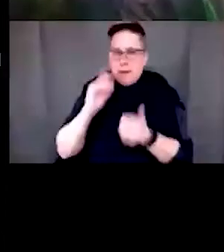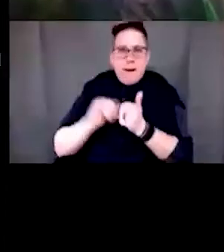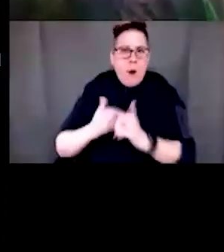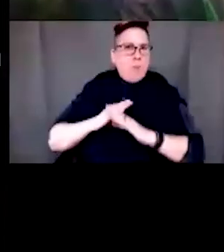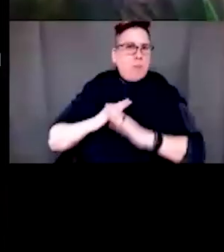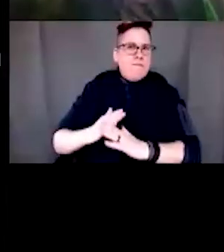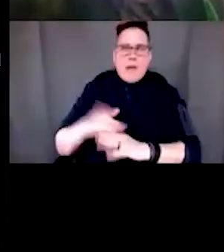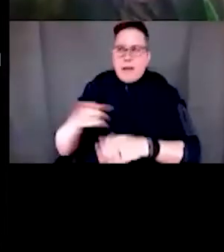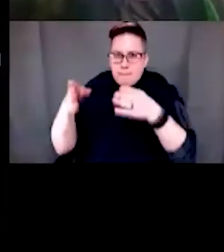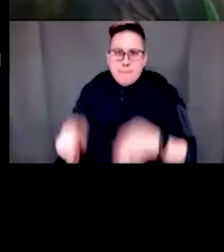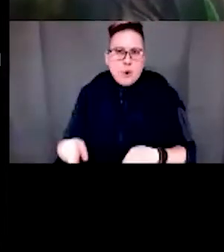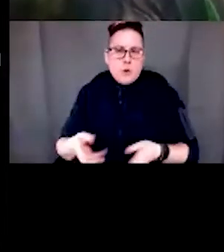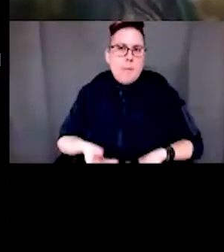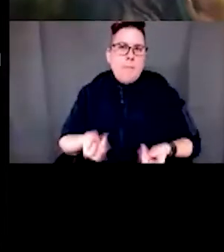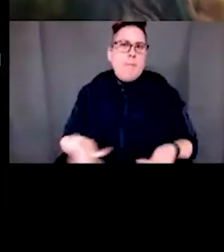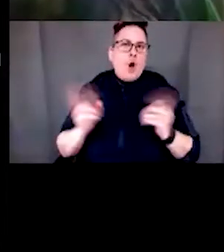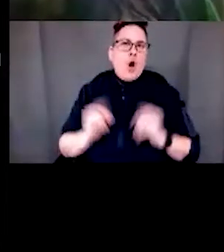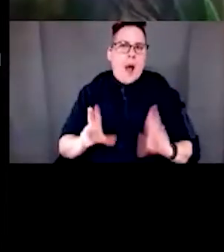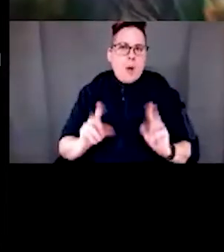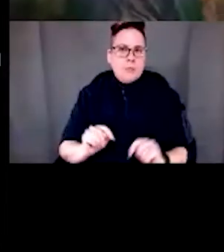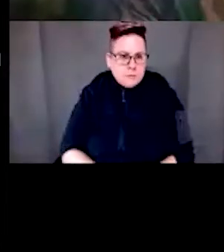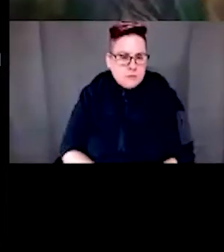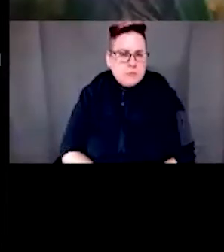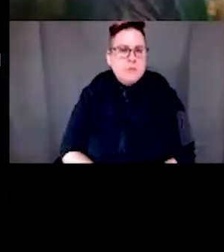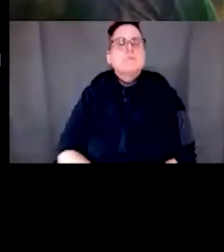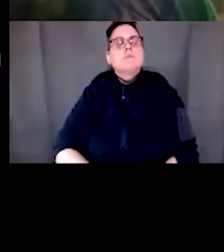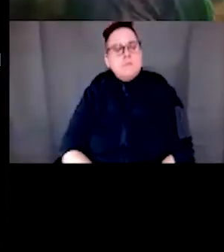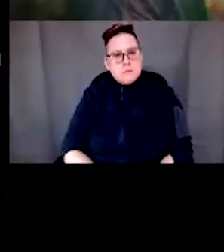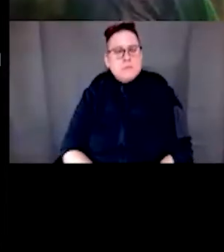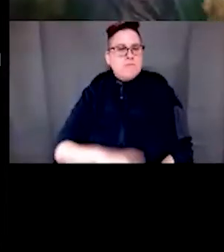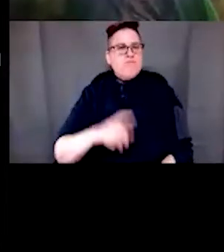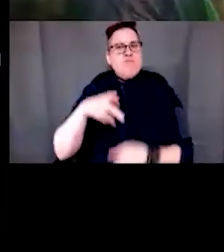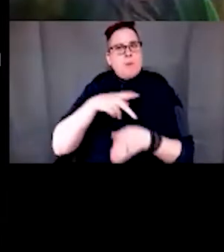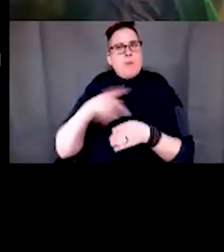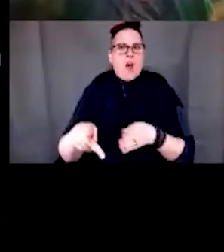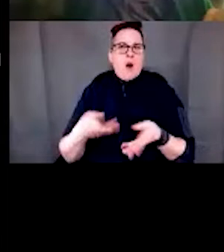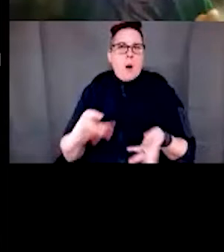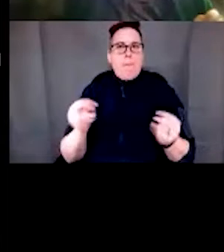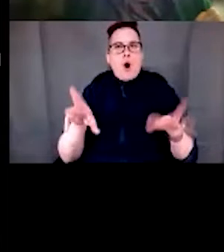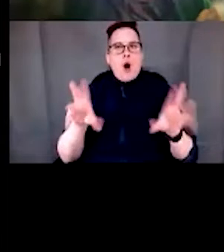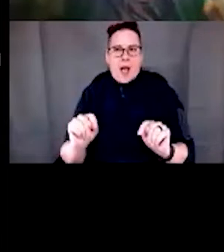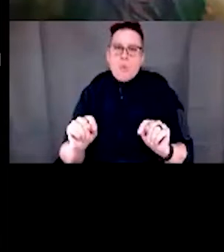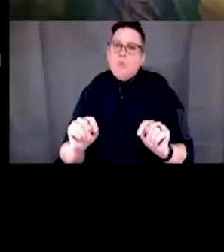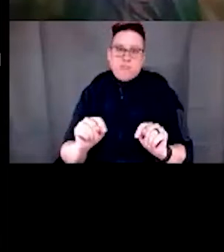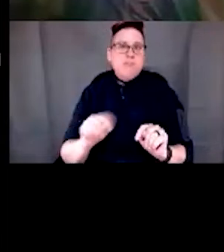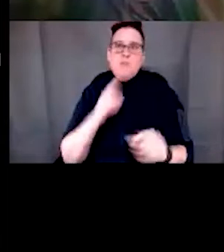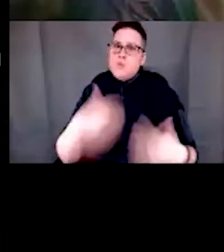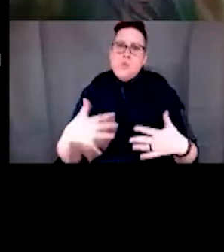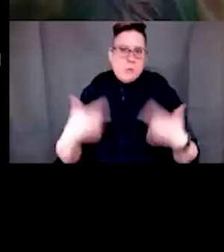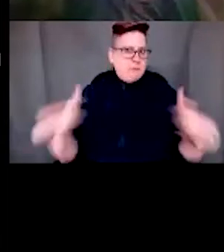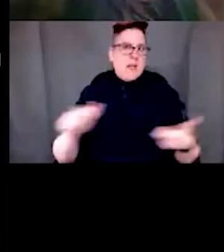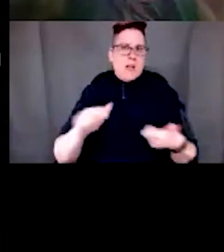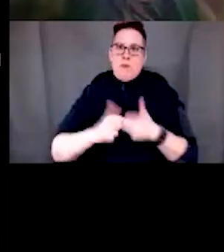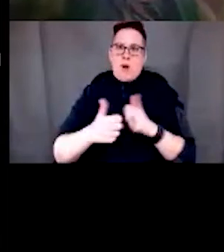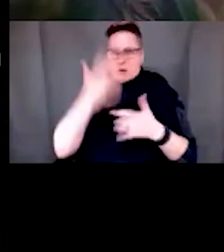in individuals. It's been noted that professional burnout is an epidemic in America.